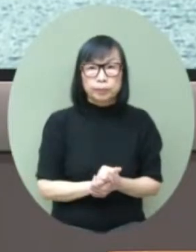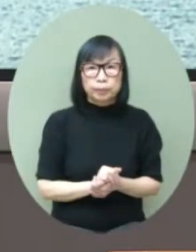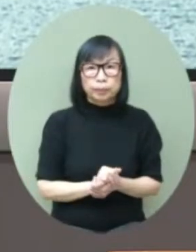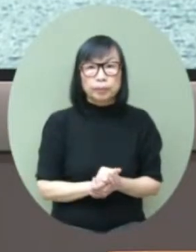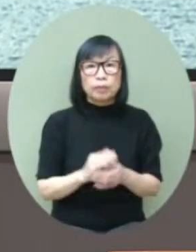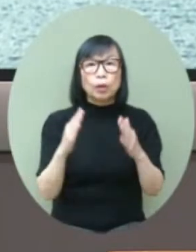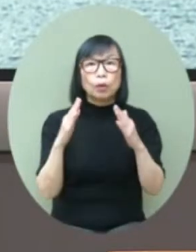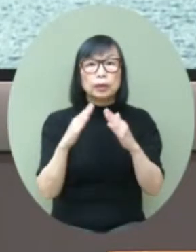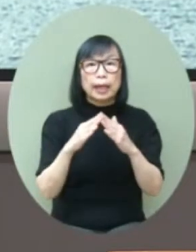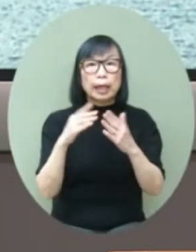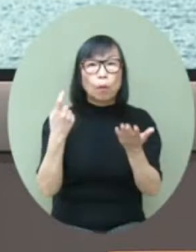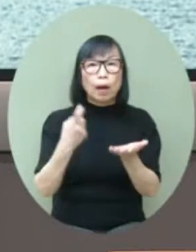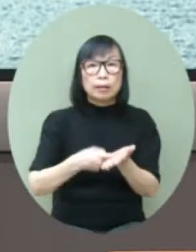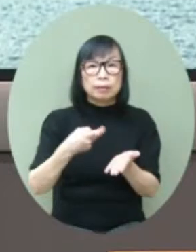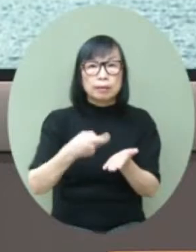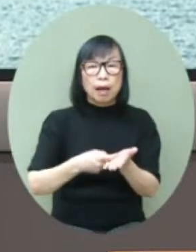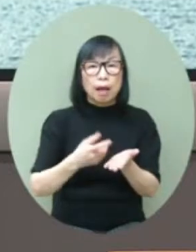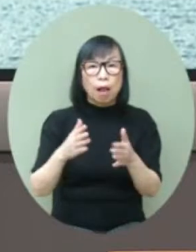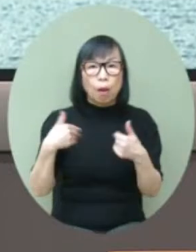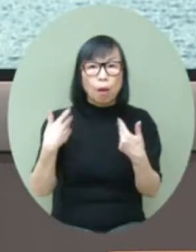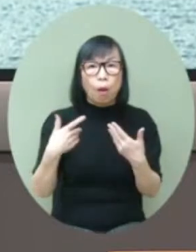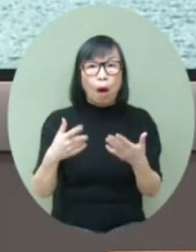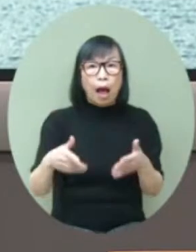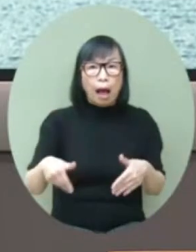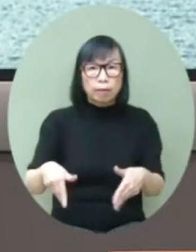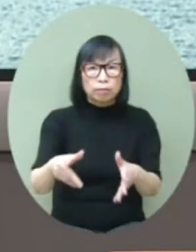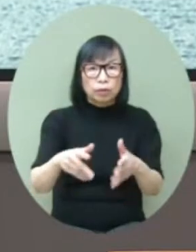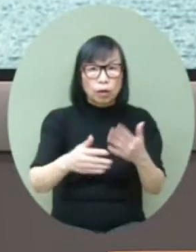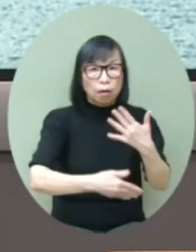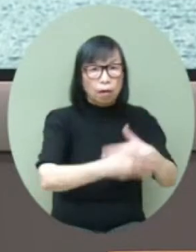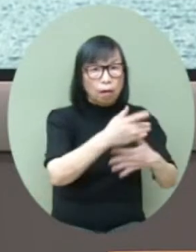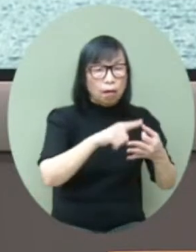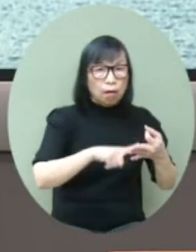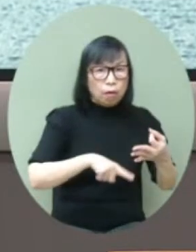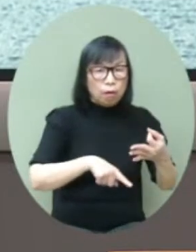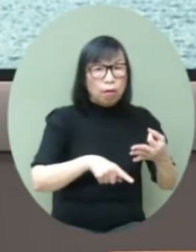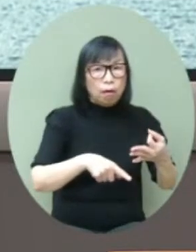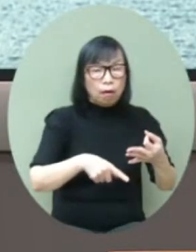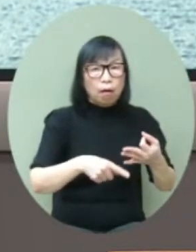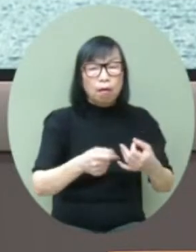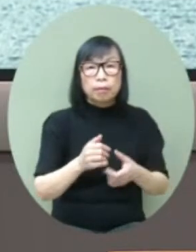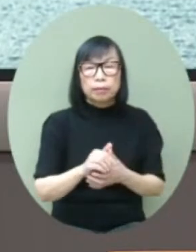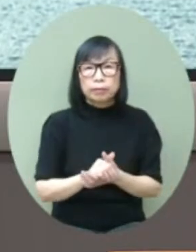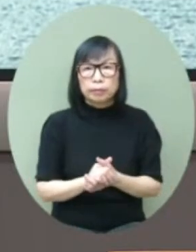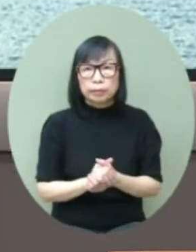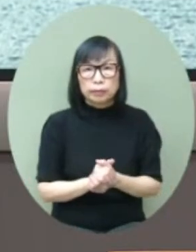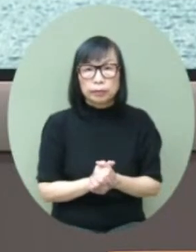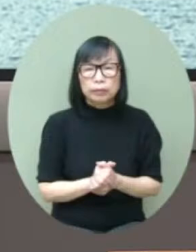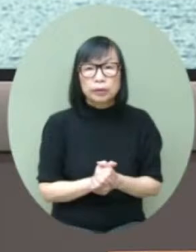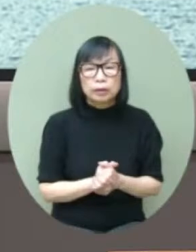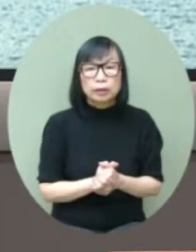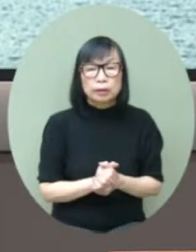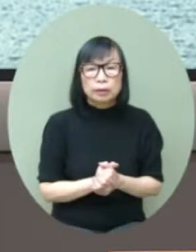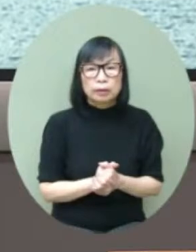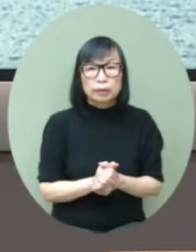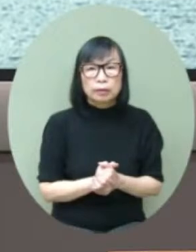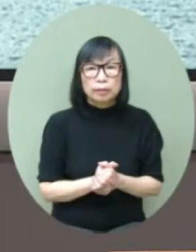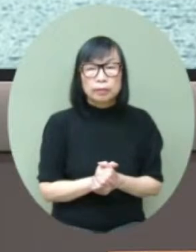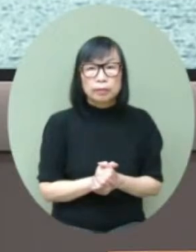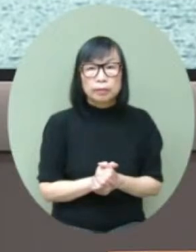58-year-old female. She's living at Leighton Building in Lockhart Road.